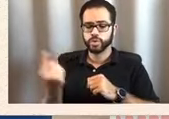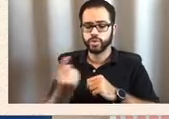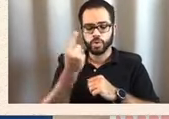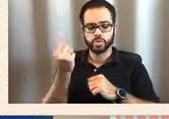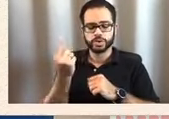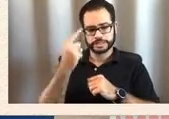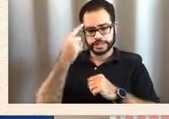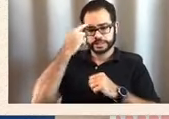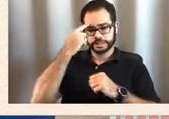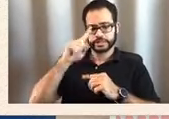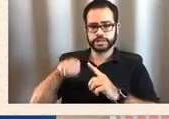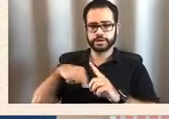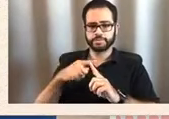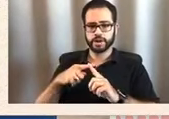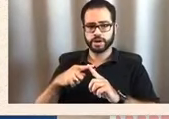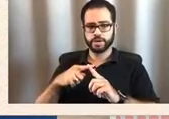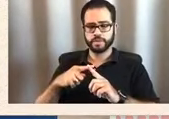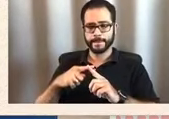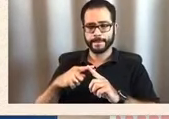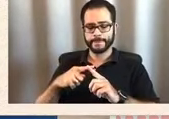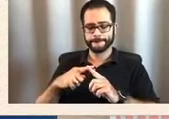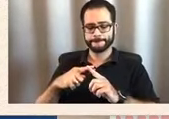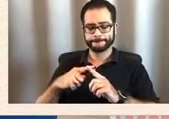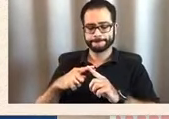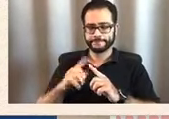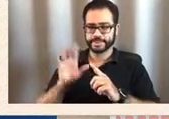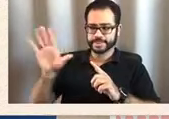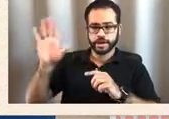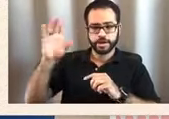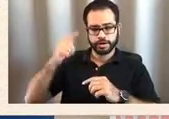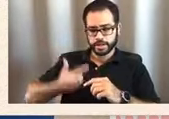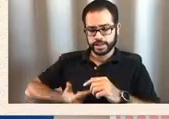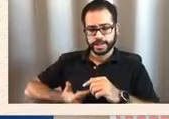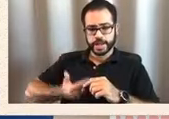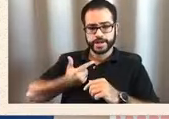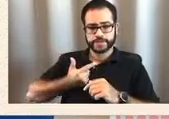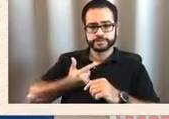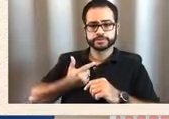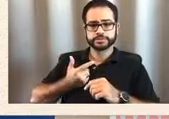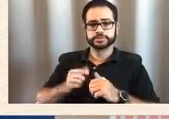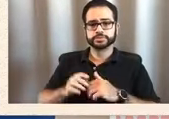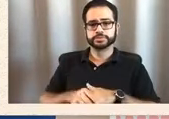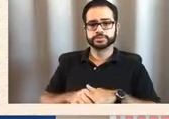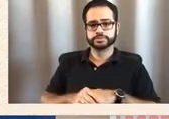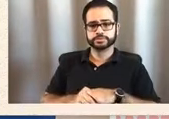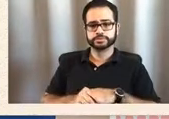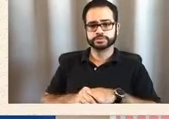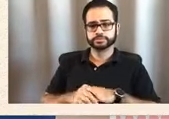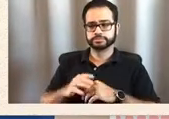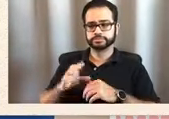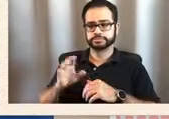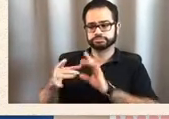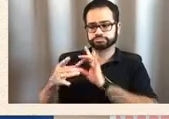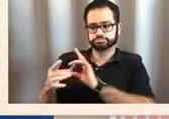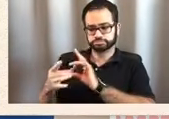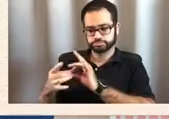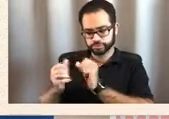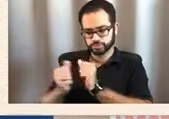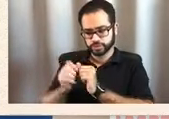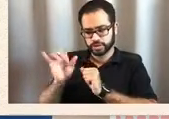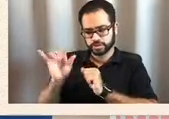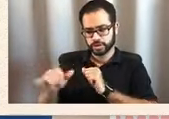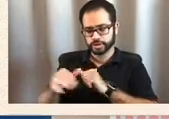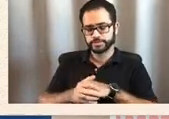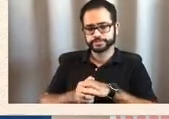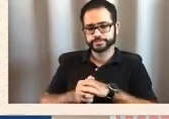consideration their lives and balance yours with that, and you also have